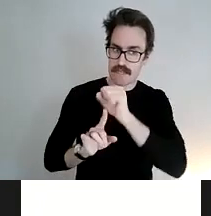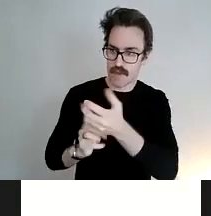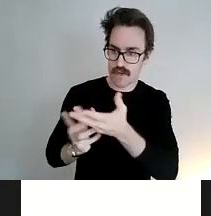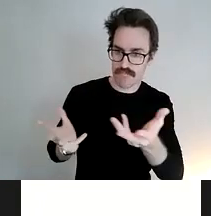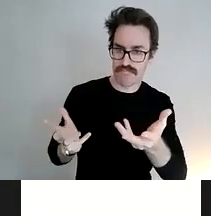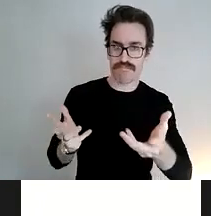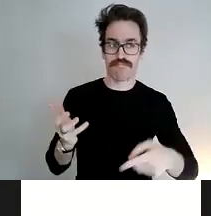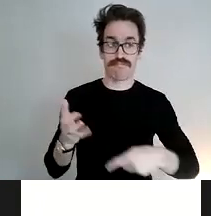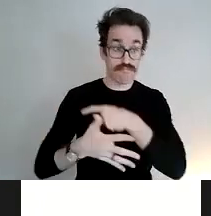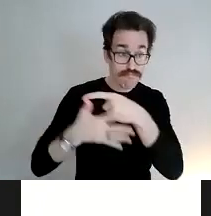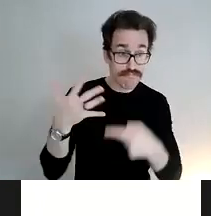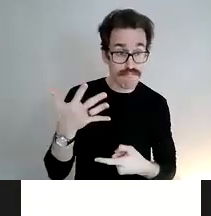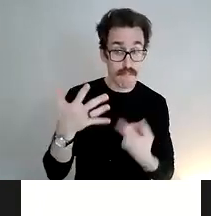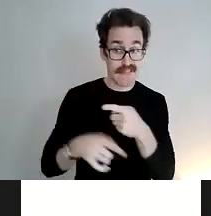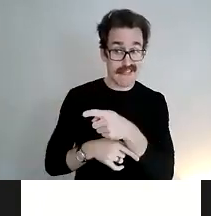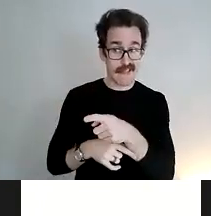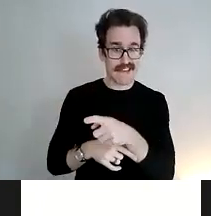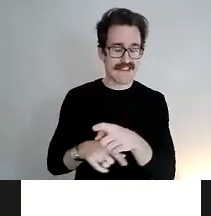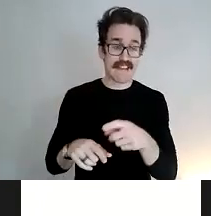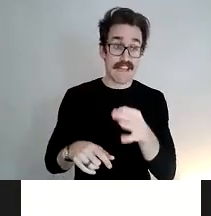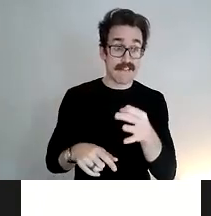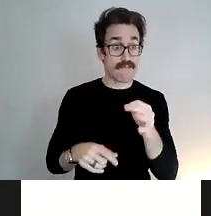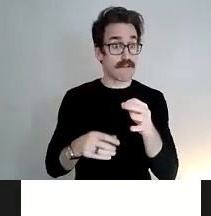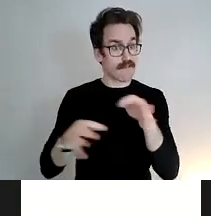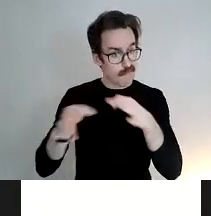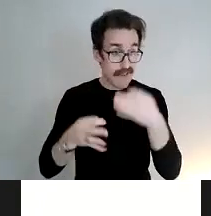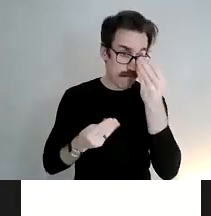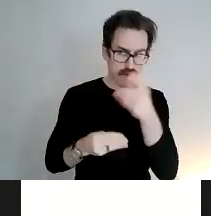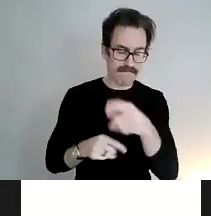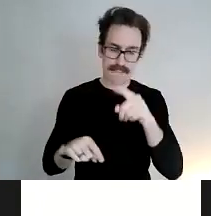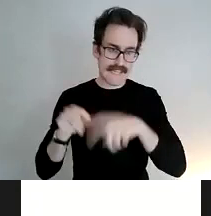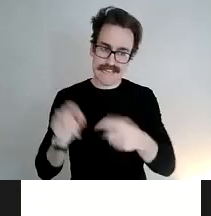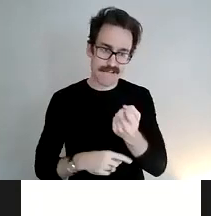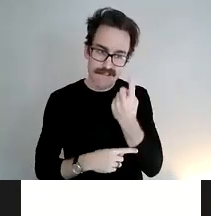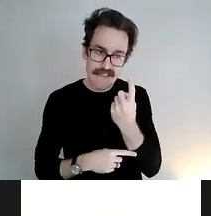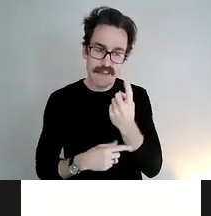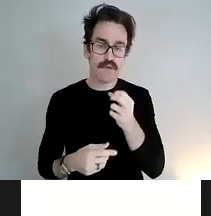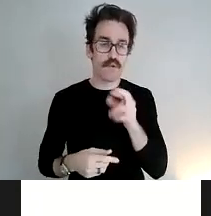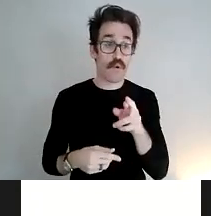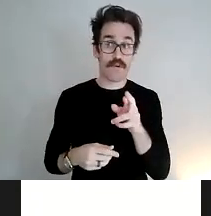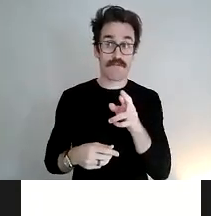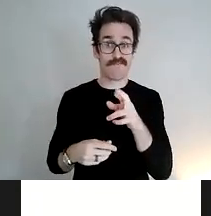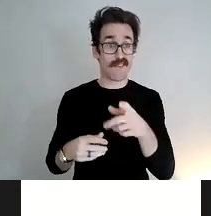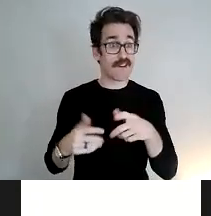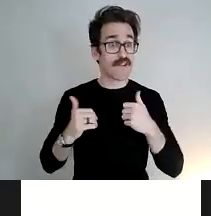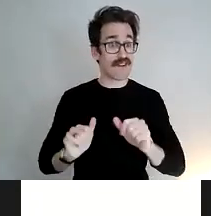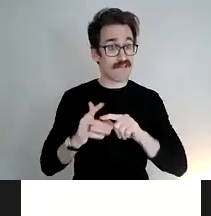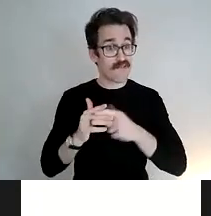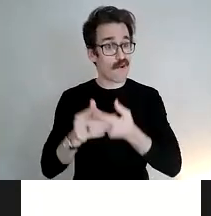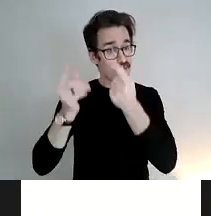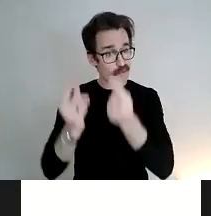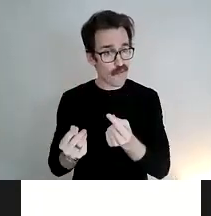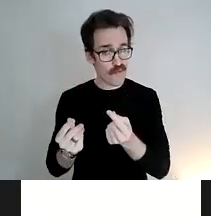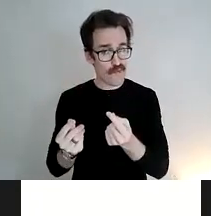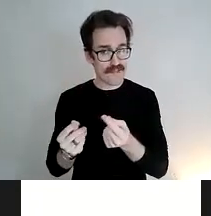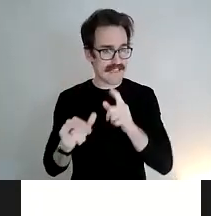be not able to understand the information like we talked about, but also inability to start or complete necessary tasks like